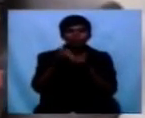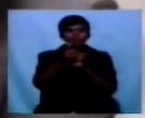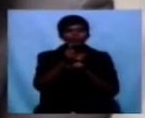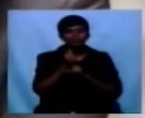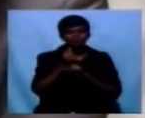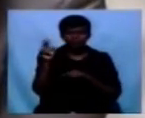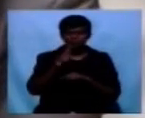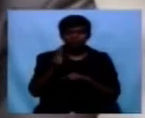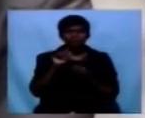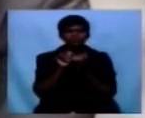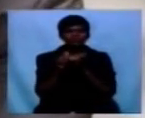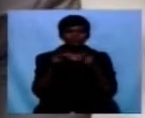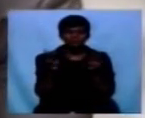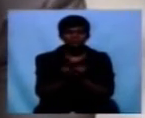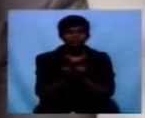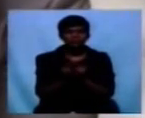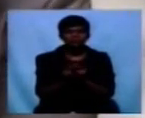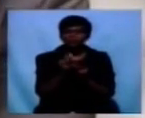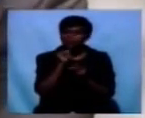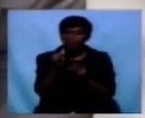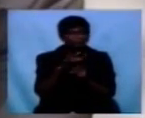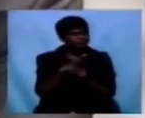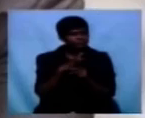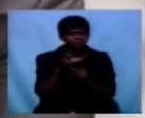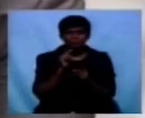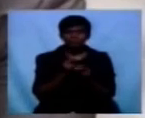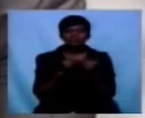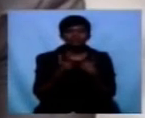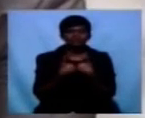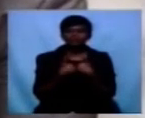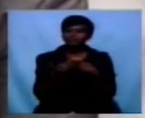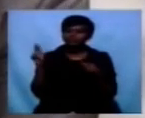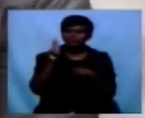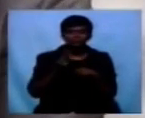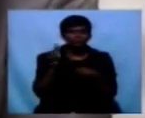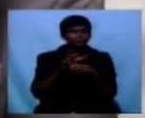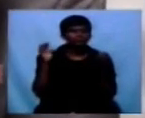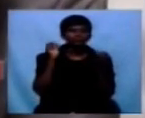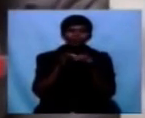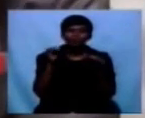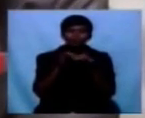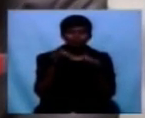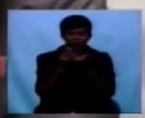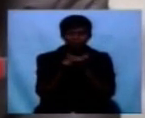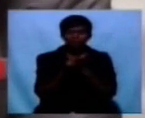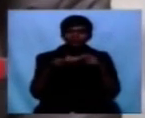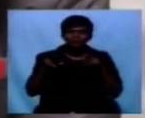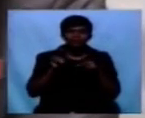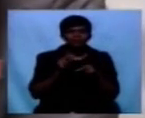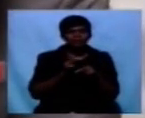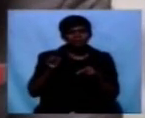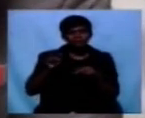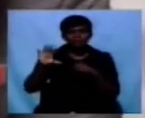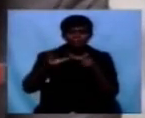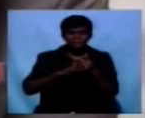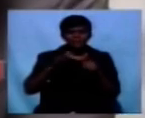are using that facility. It is not okay. We have invested a lot of money on that road, and we need to get return